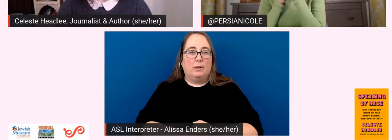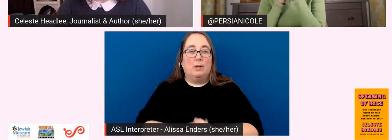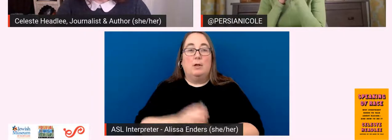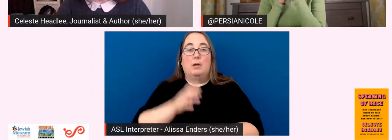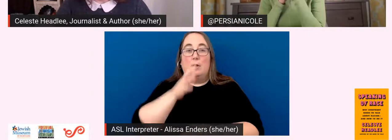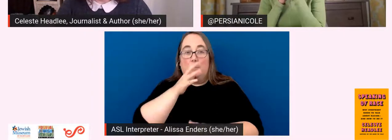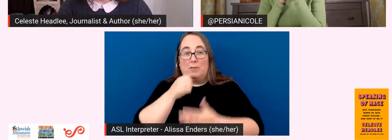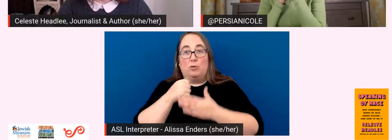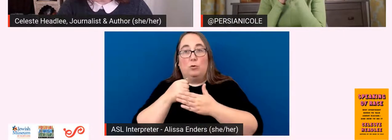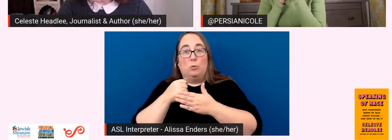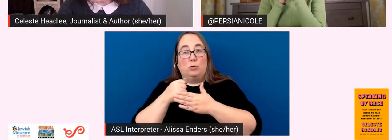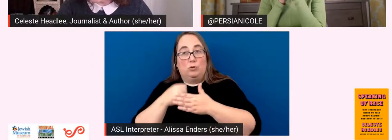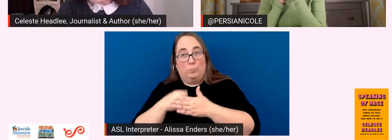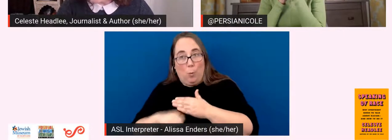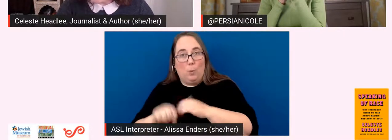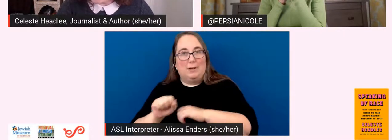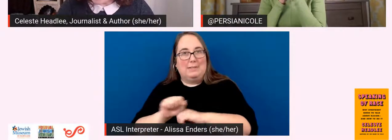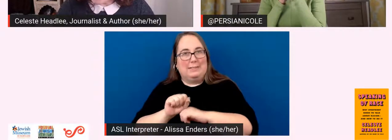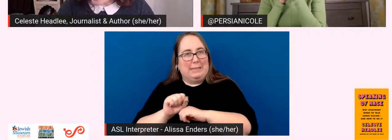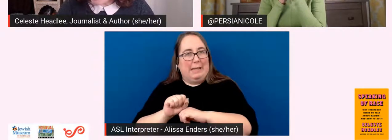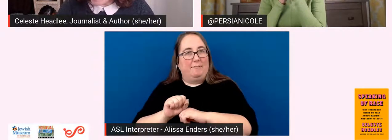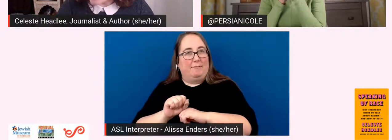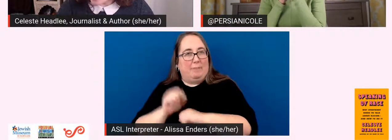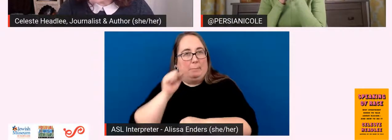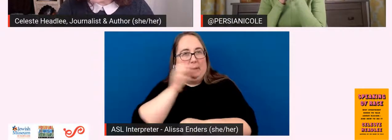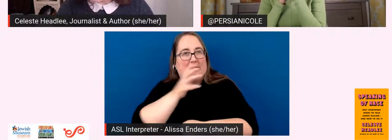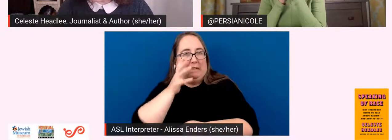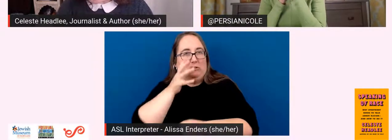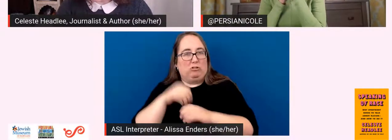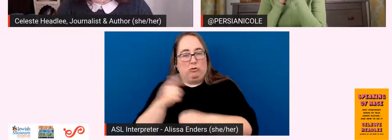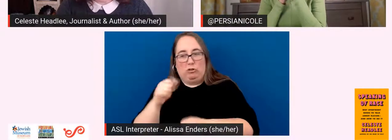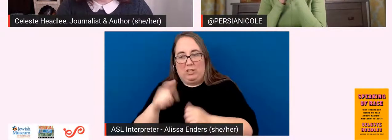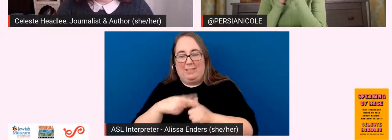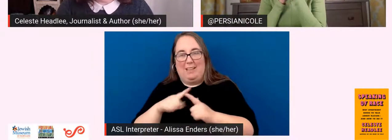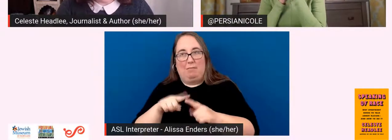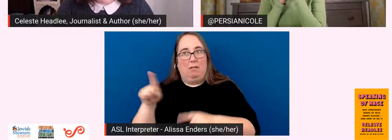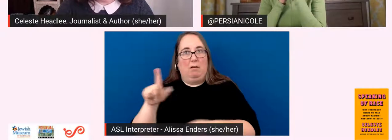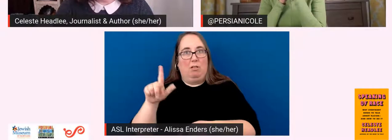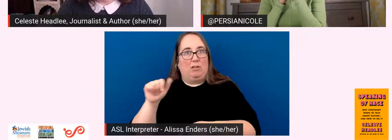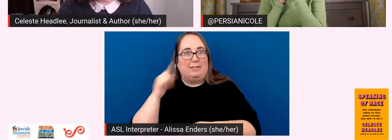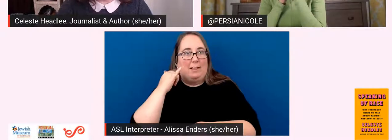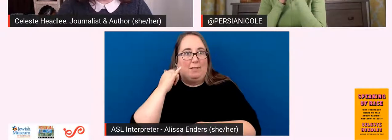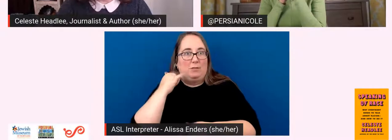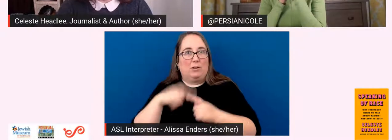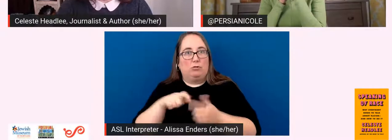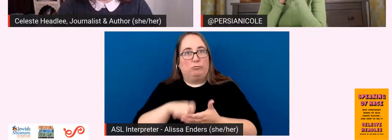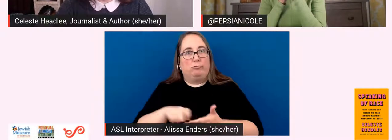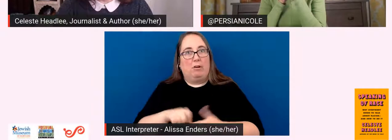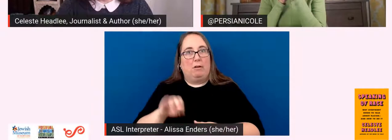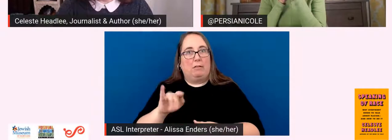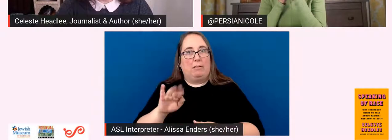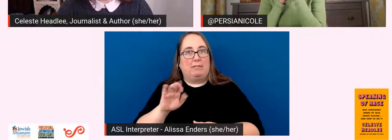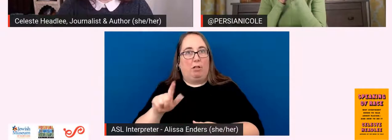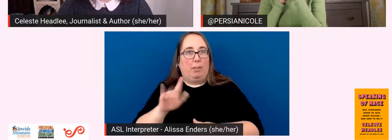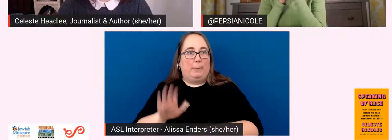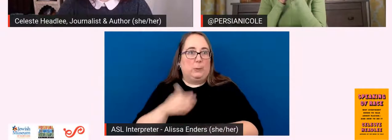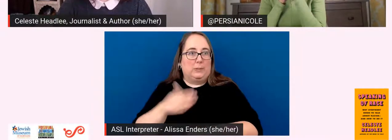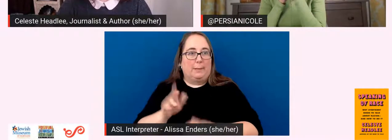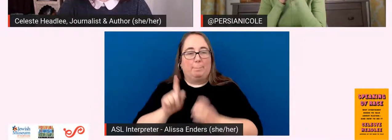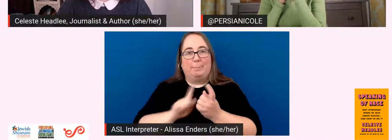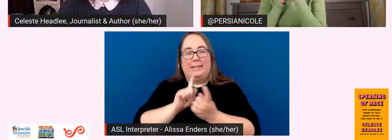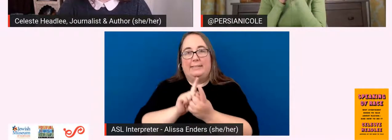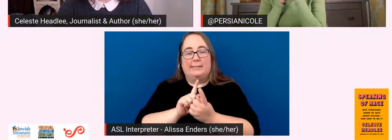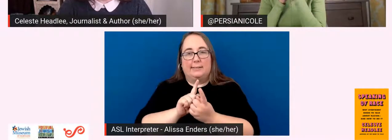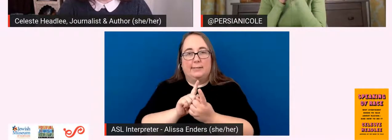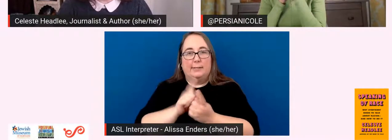in a slave plantation in Georgia, and he ends up in Los Angeles, a black man trying to write classical music, and meets